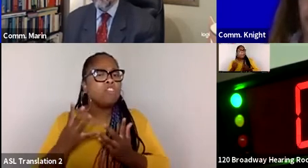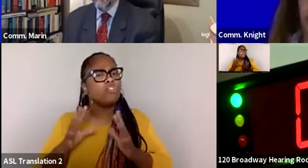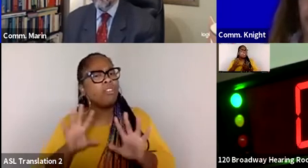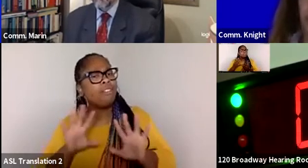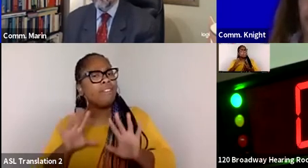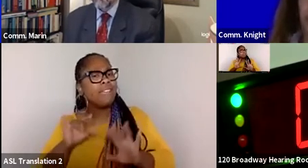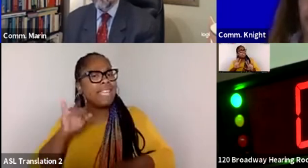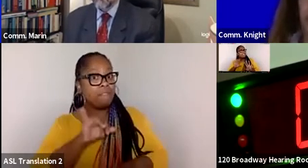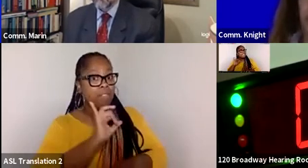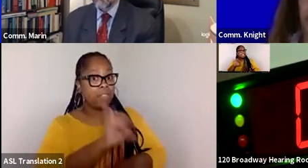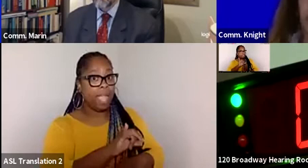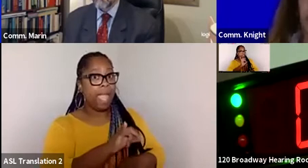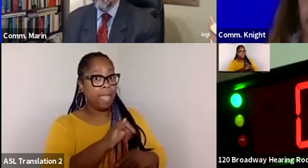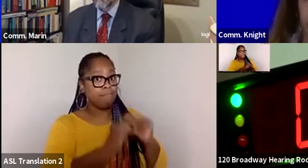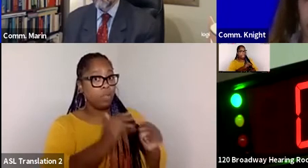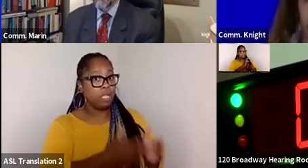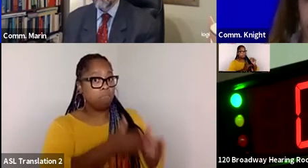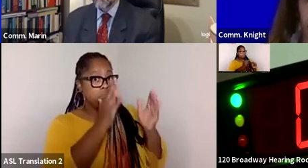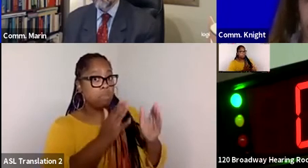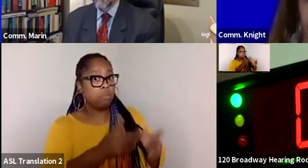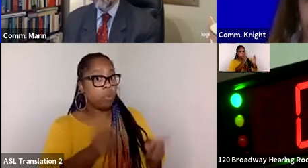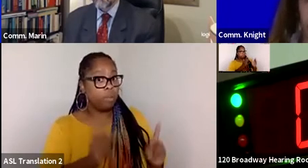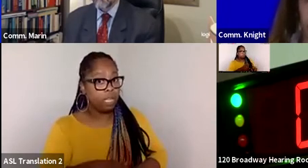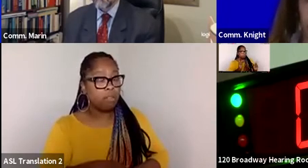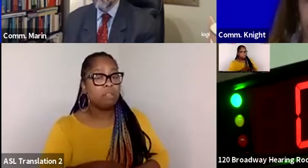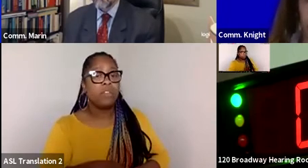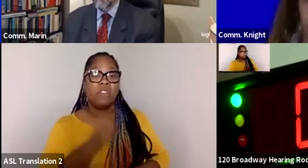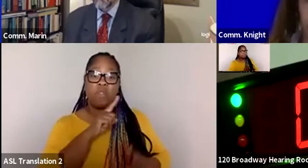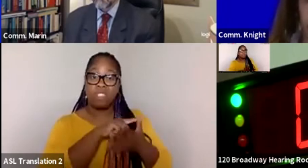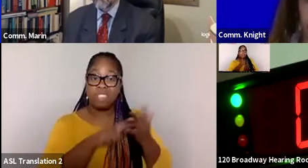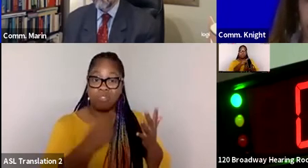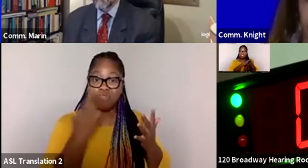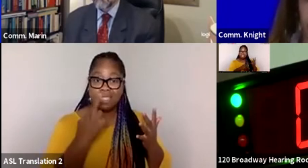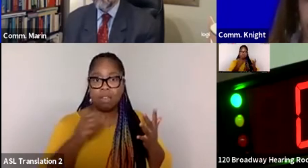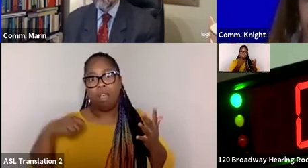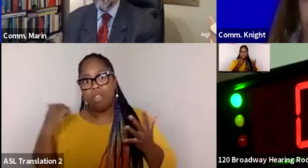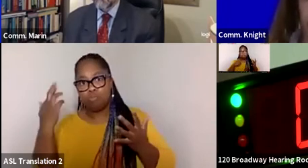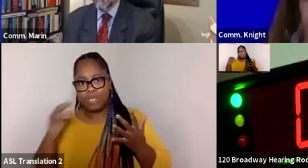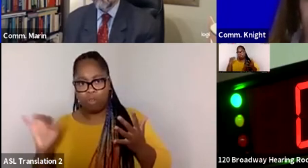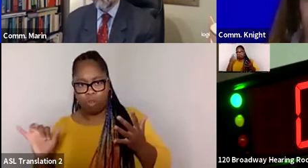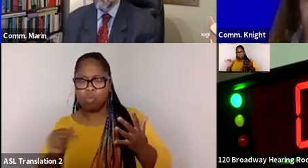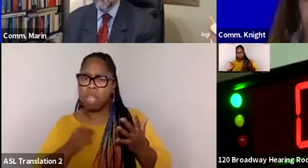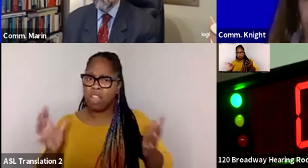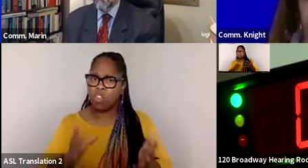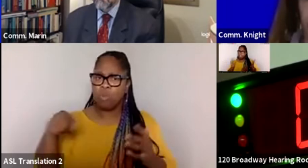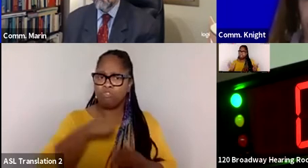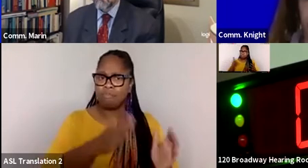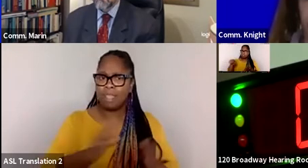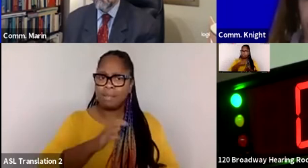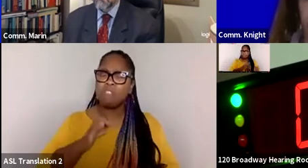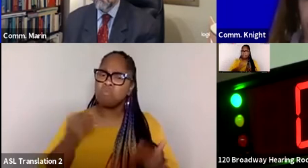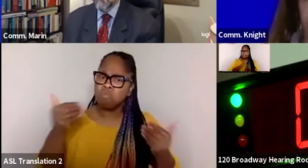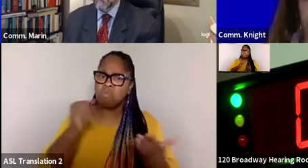proposed configuration is allowed. For these and many other reasons, I would encourage the Planning Commission to approve